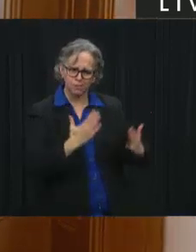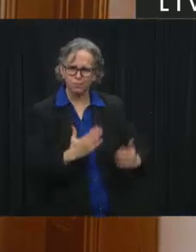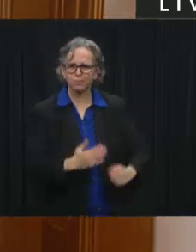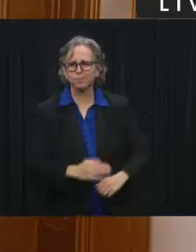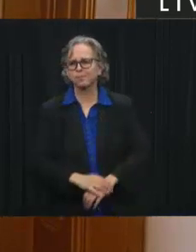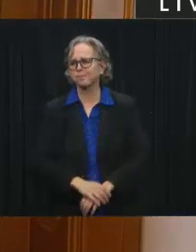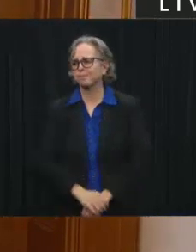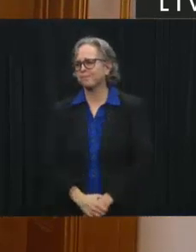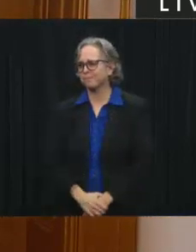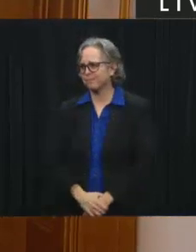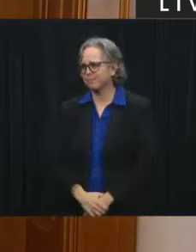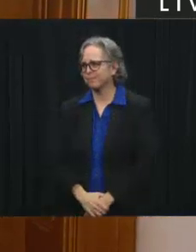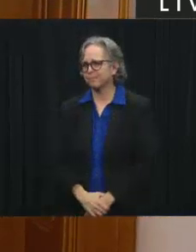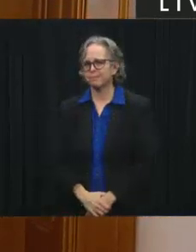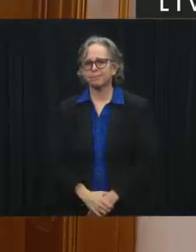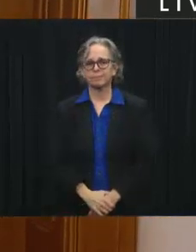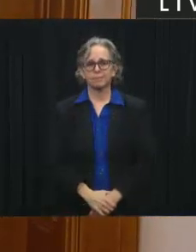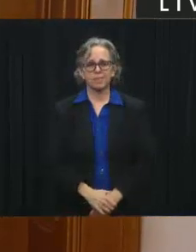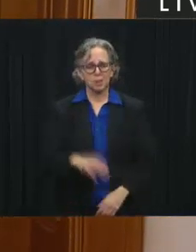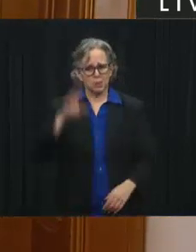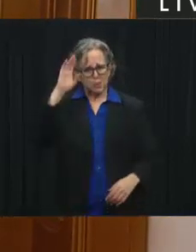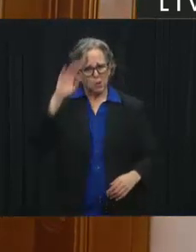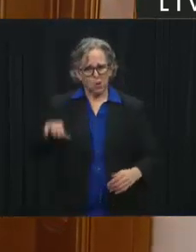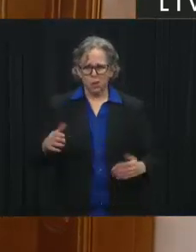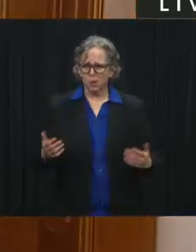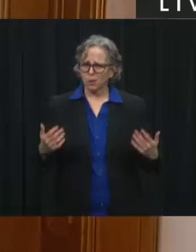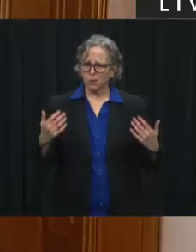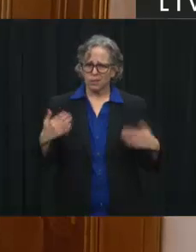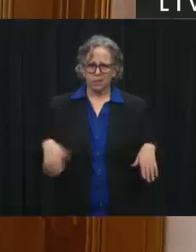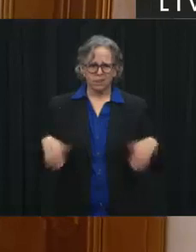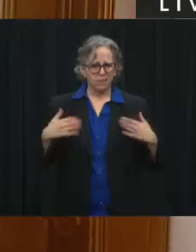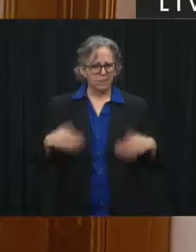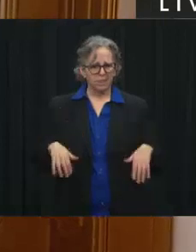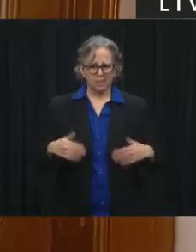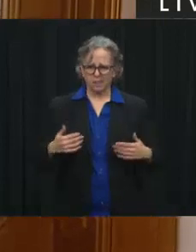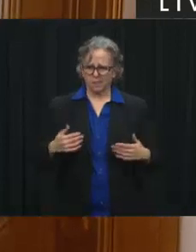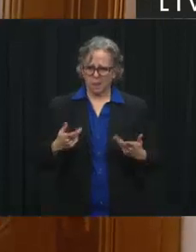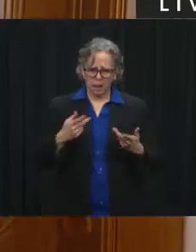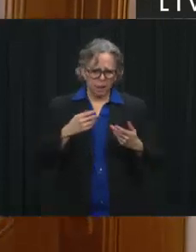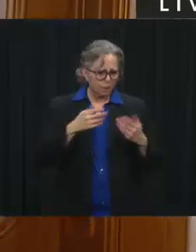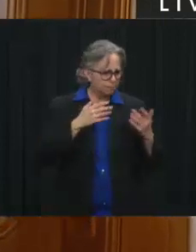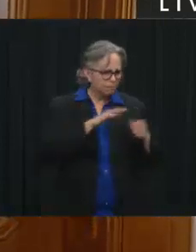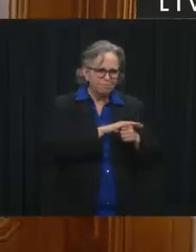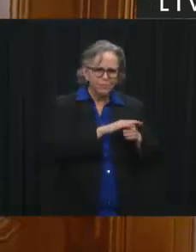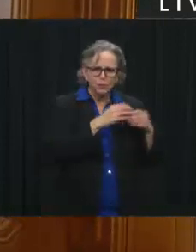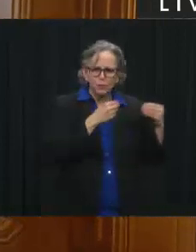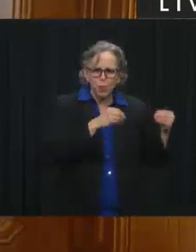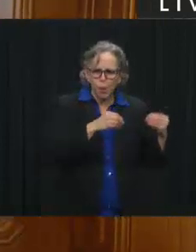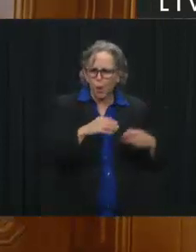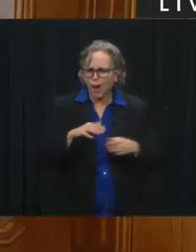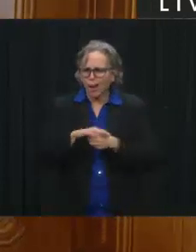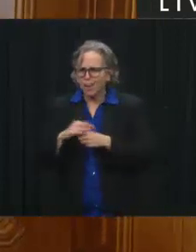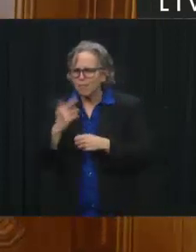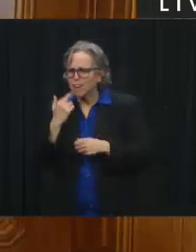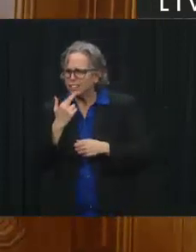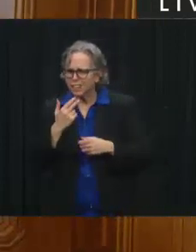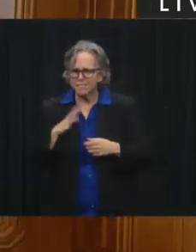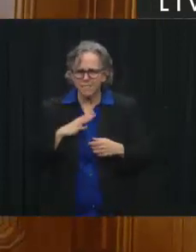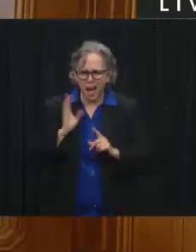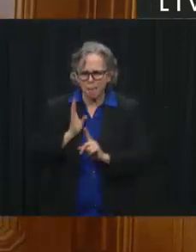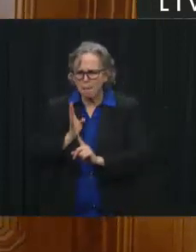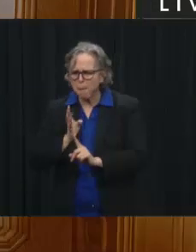Each one of us has local shops and restaurants that are our favorites.